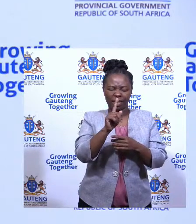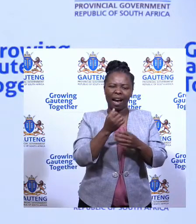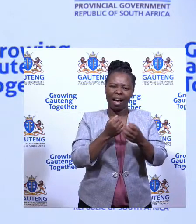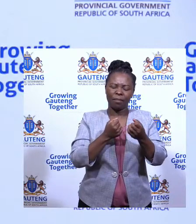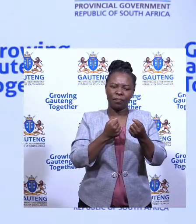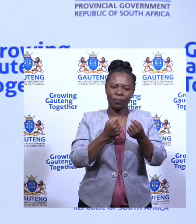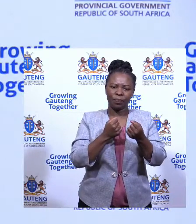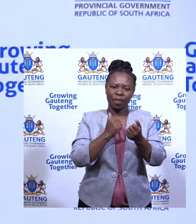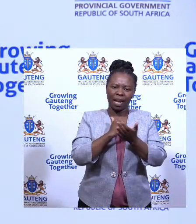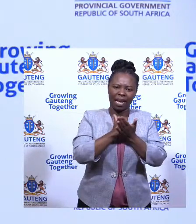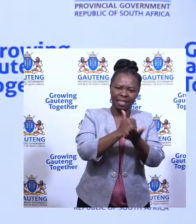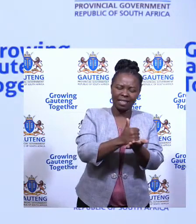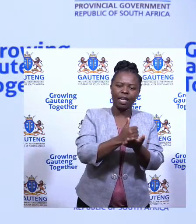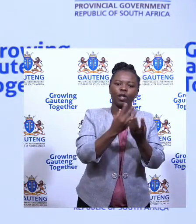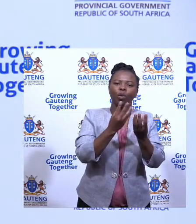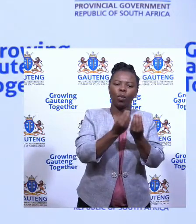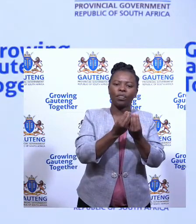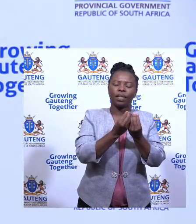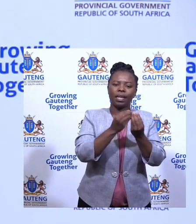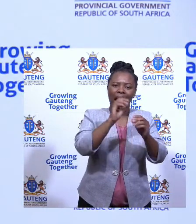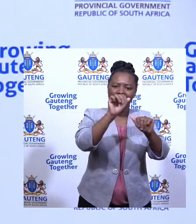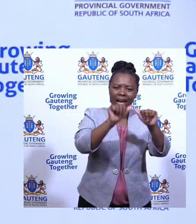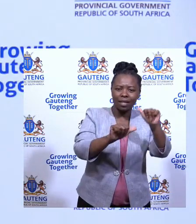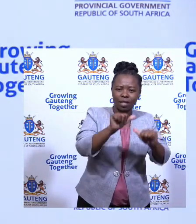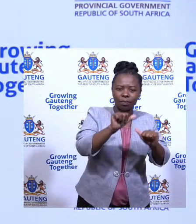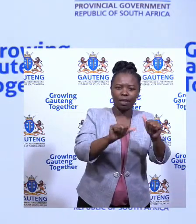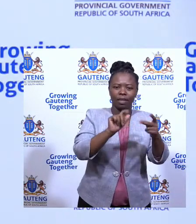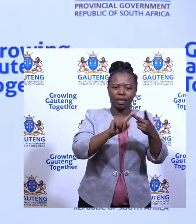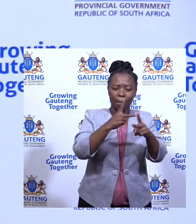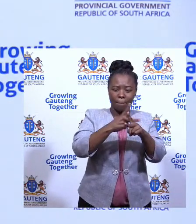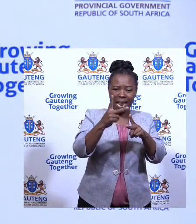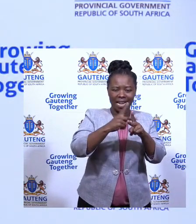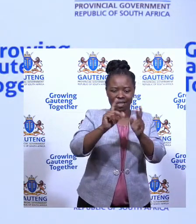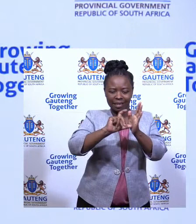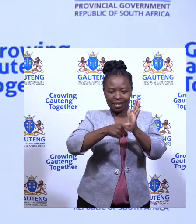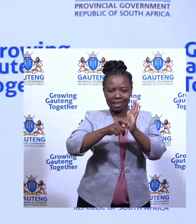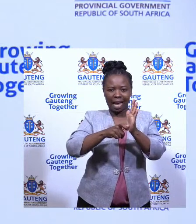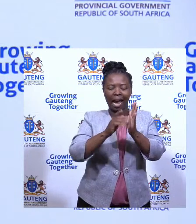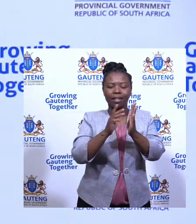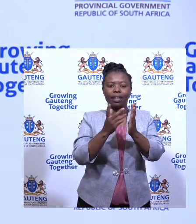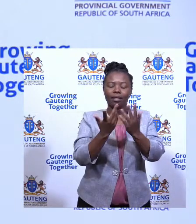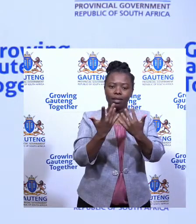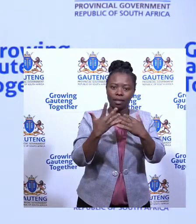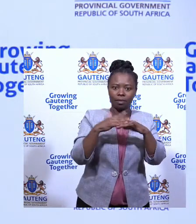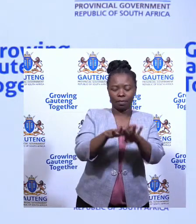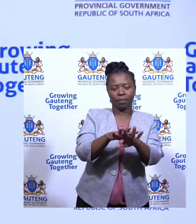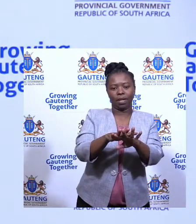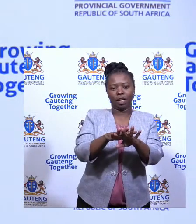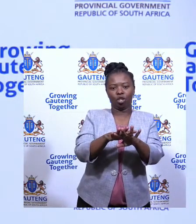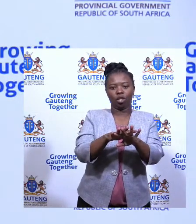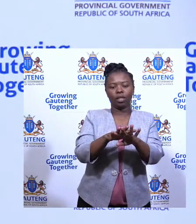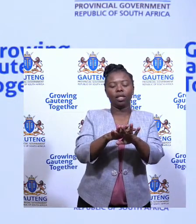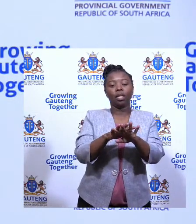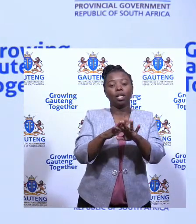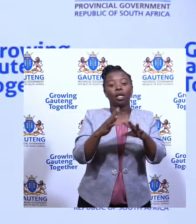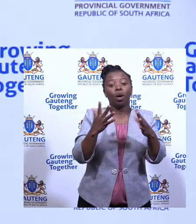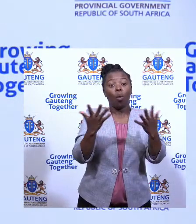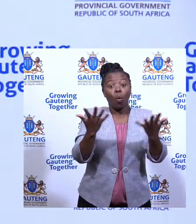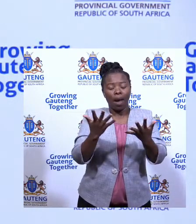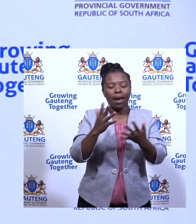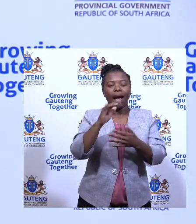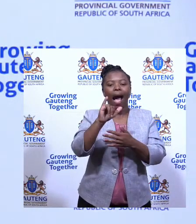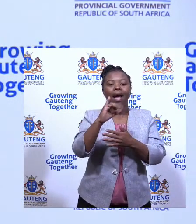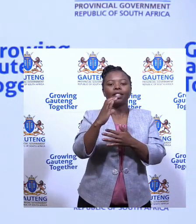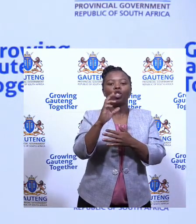the assessment, planning, design, and implementation in respect of ICU space in